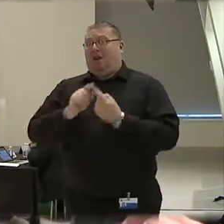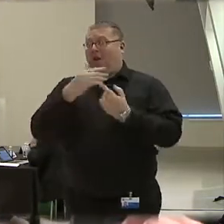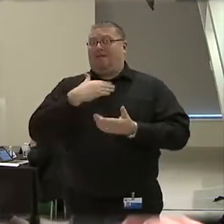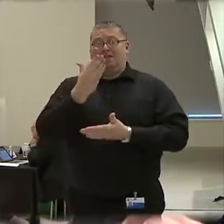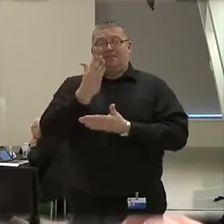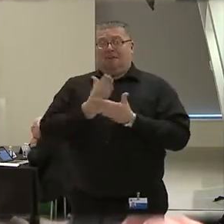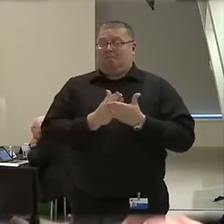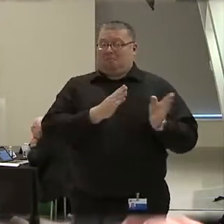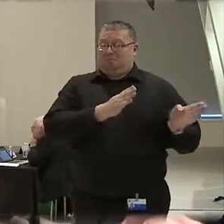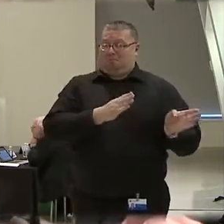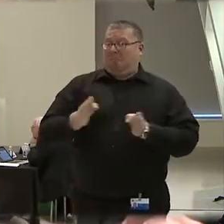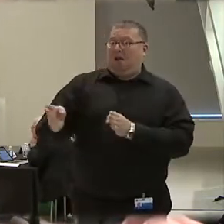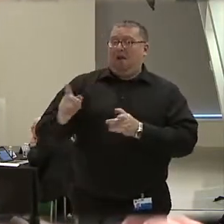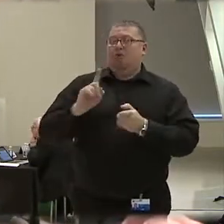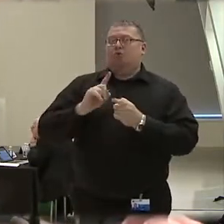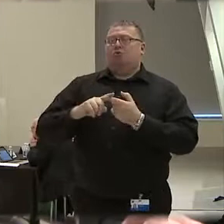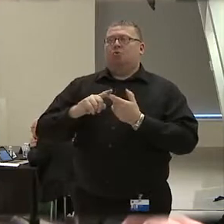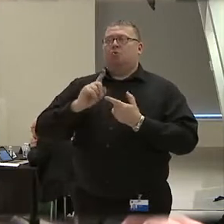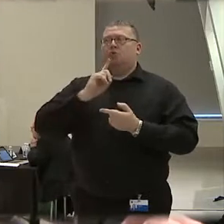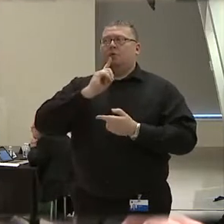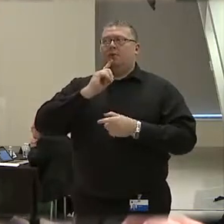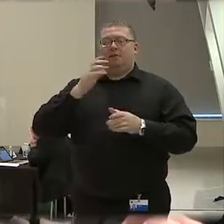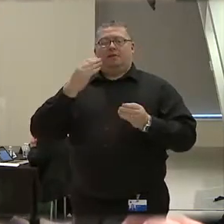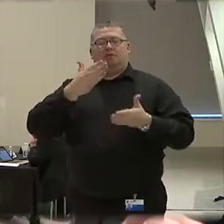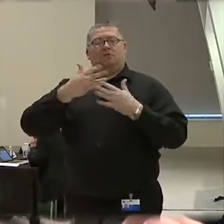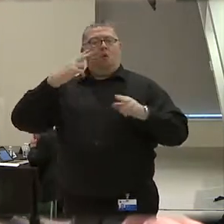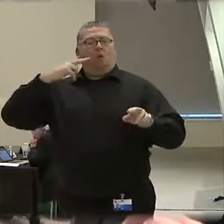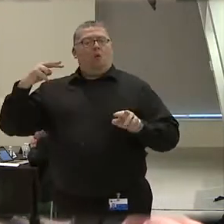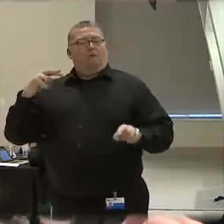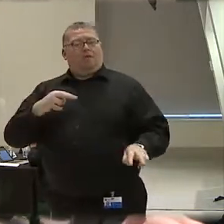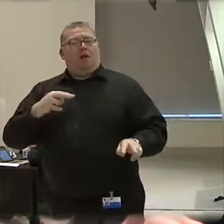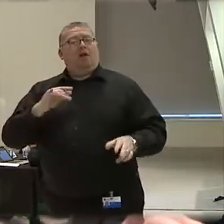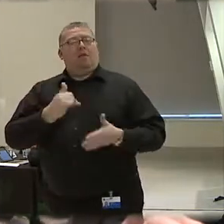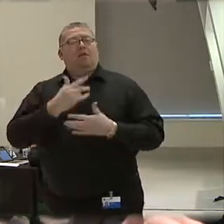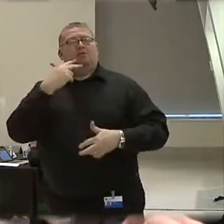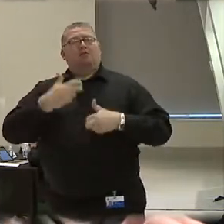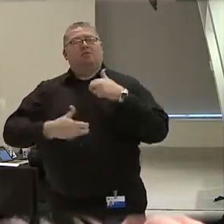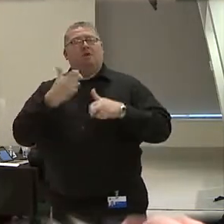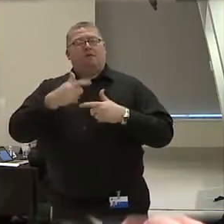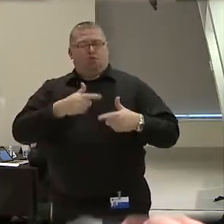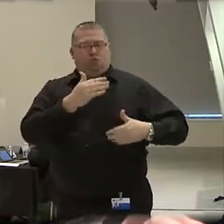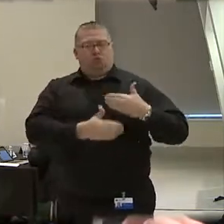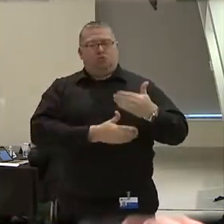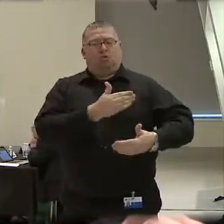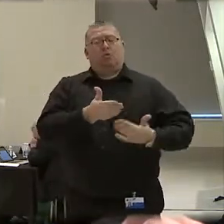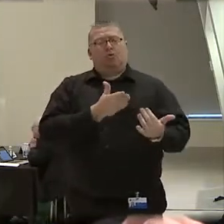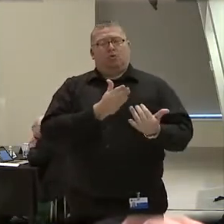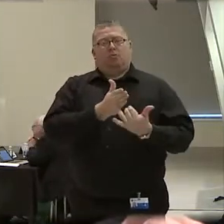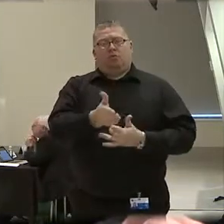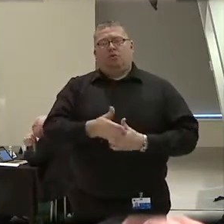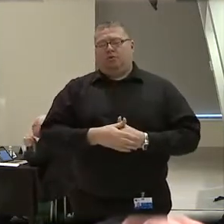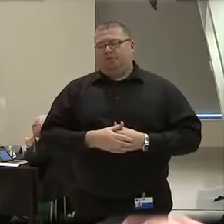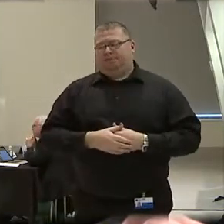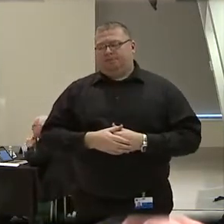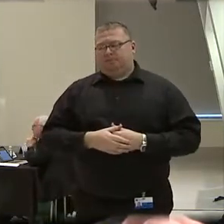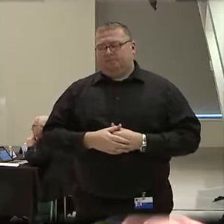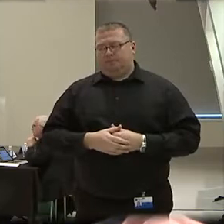roadmap to aid civilian oversight, it can be very difficult. And, you know, we